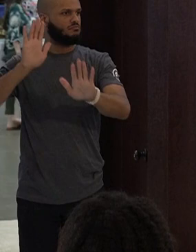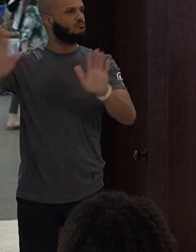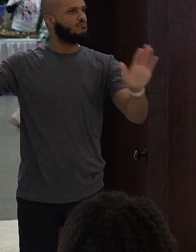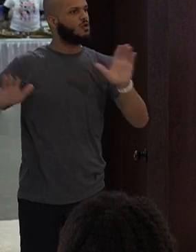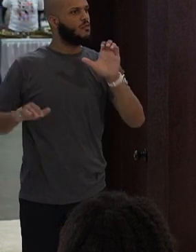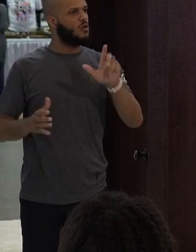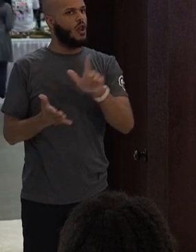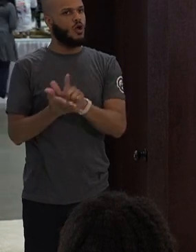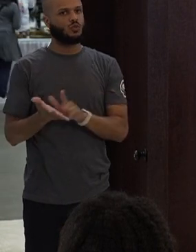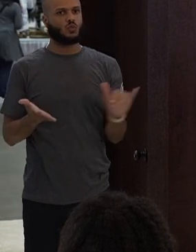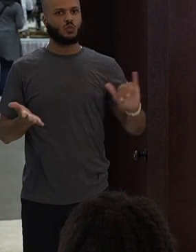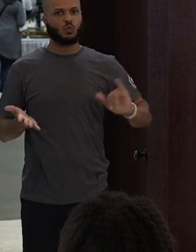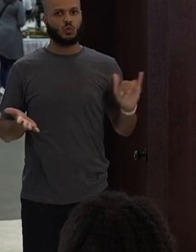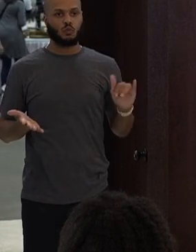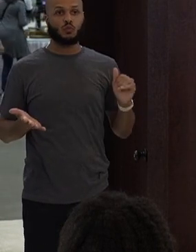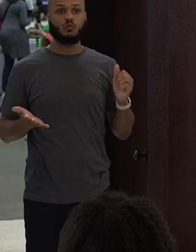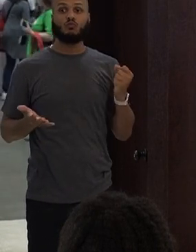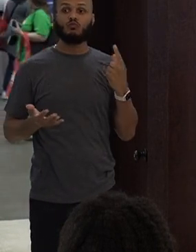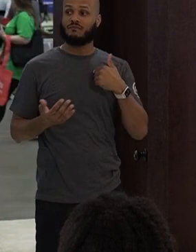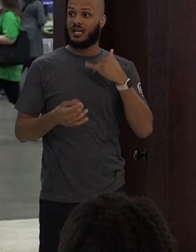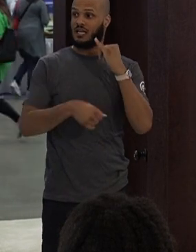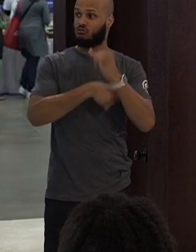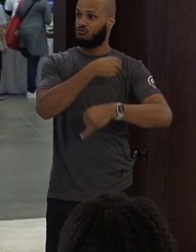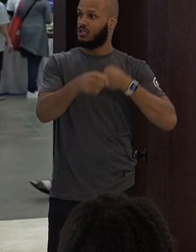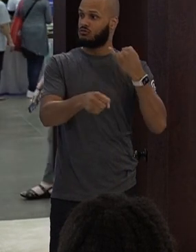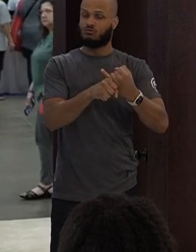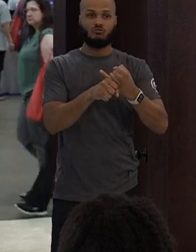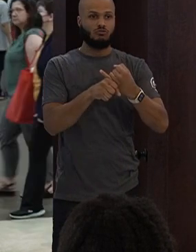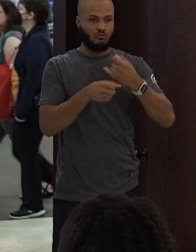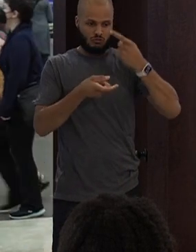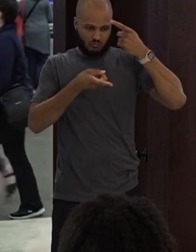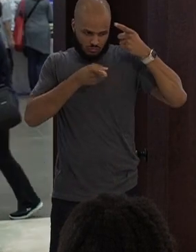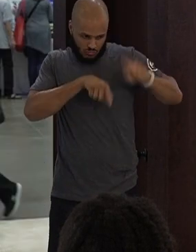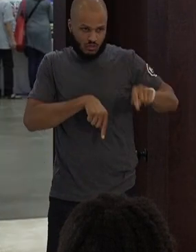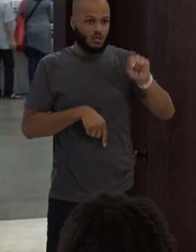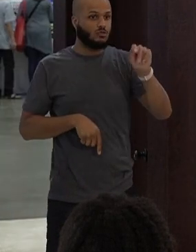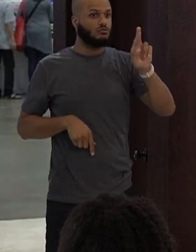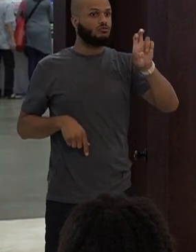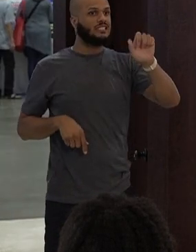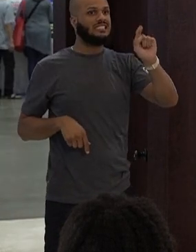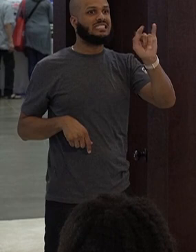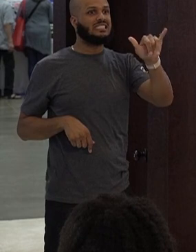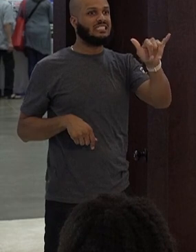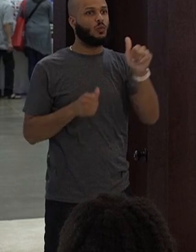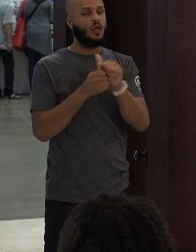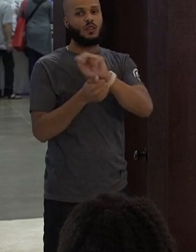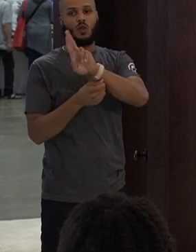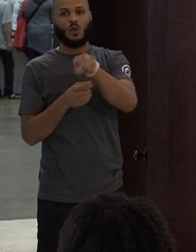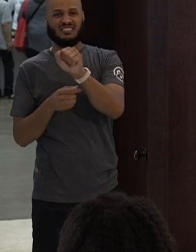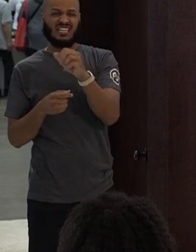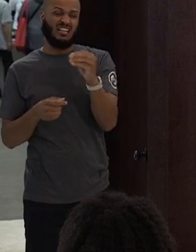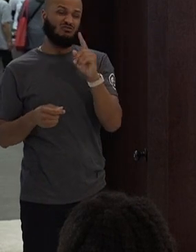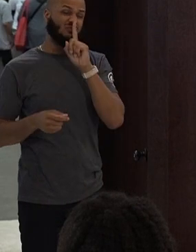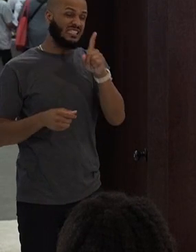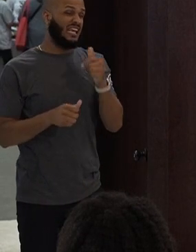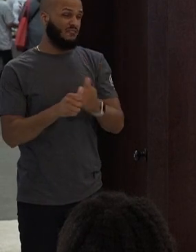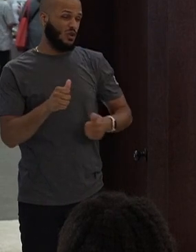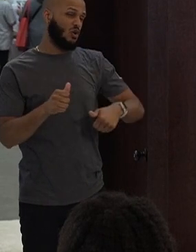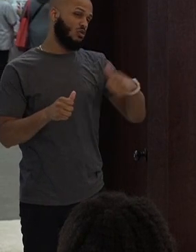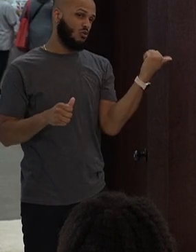laws as well. And there are international treaties between the United States and almost every other